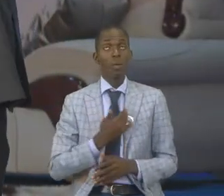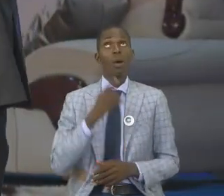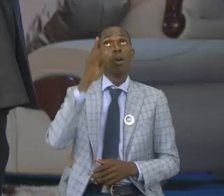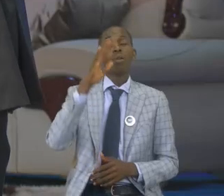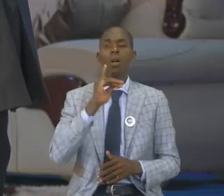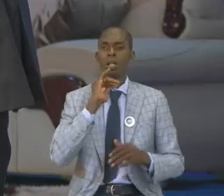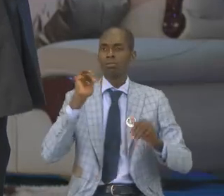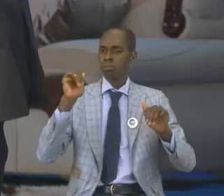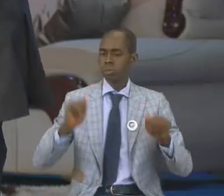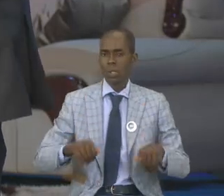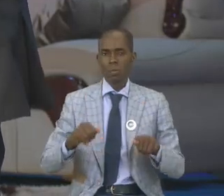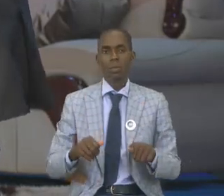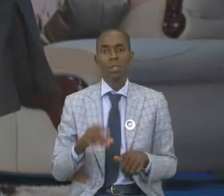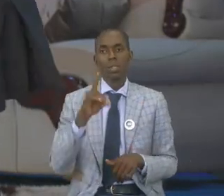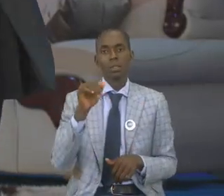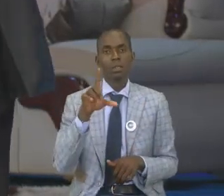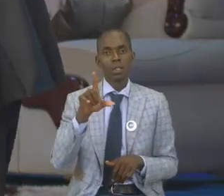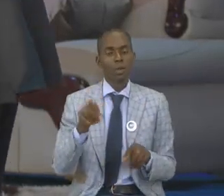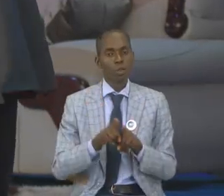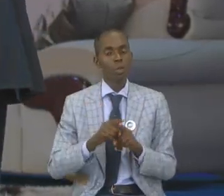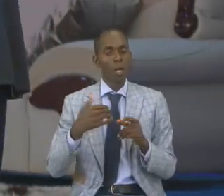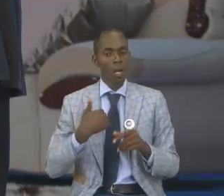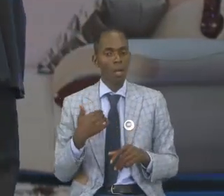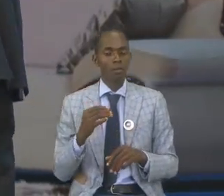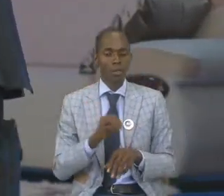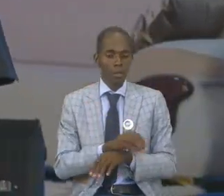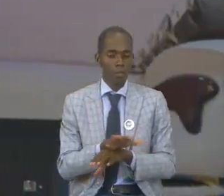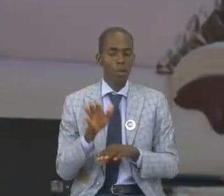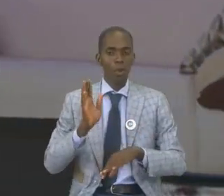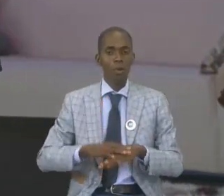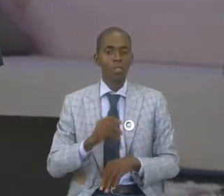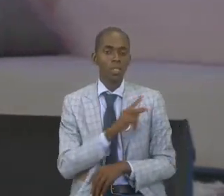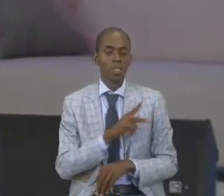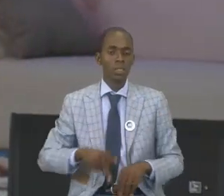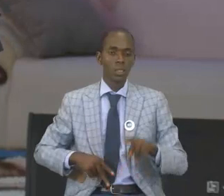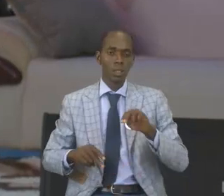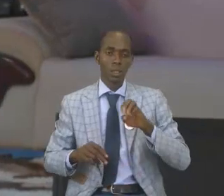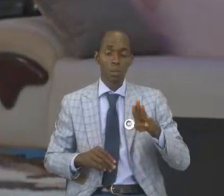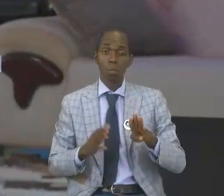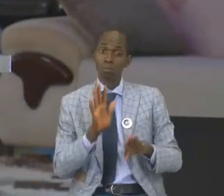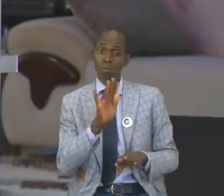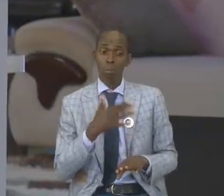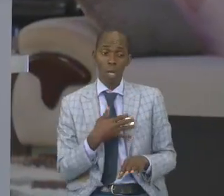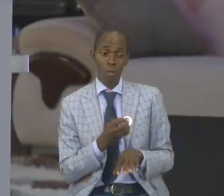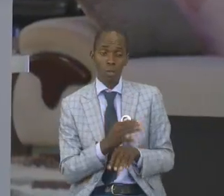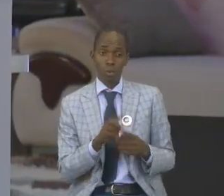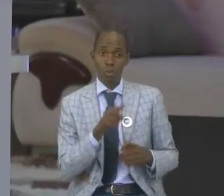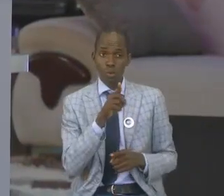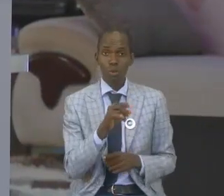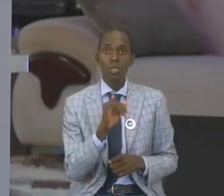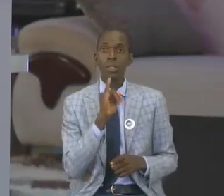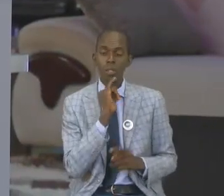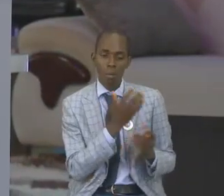had influence on Nebuchadnezzar. He said, my counsel to you is this, break off your